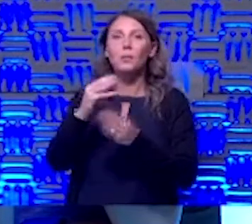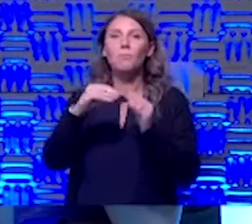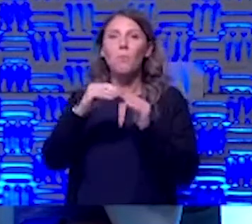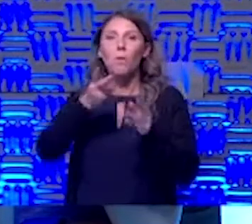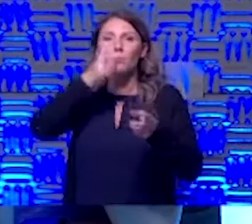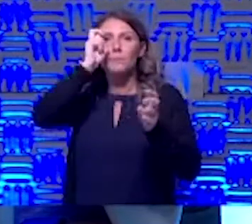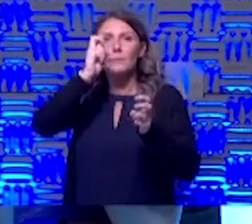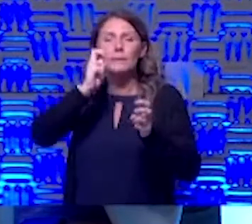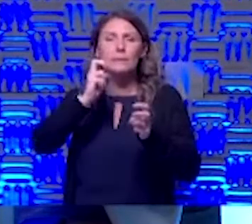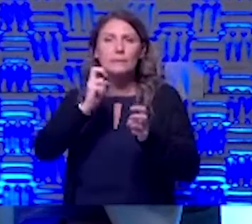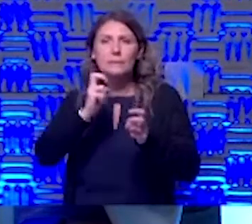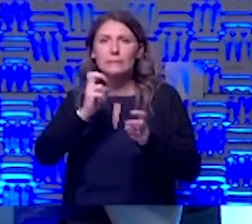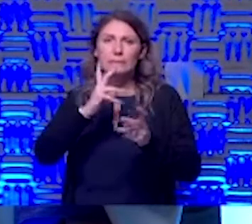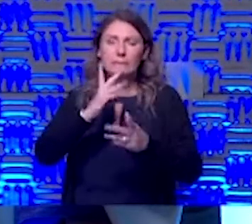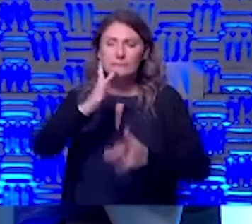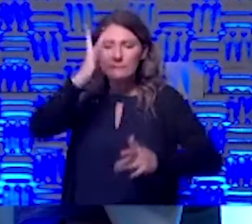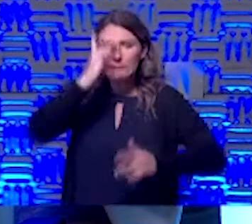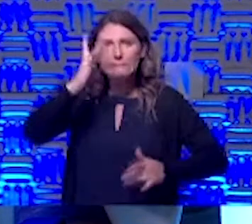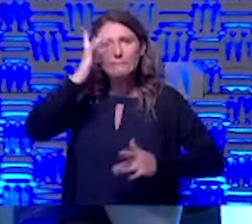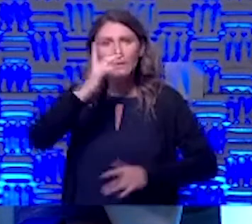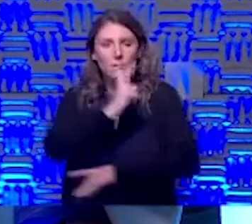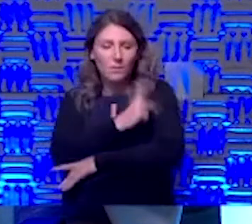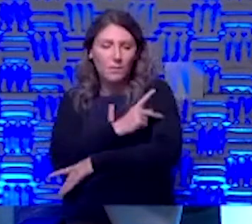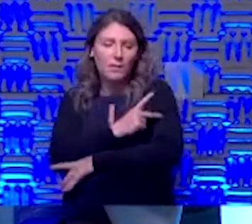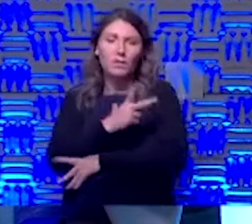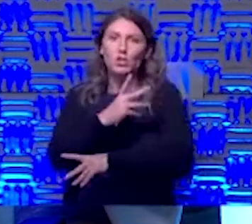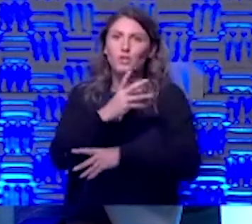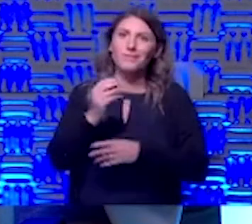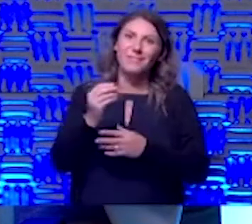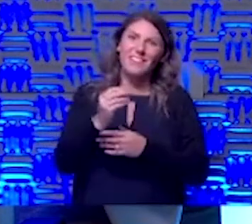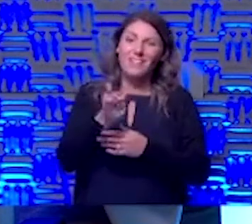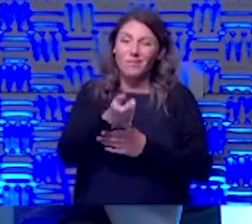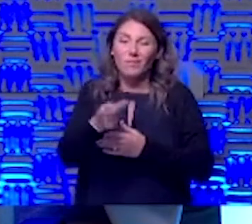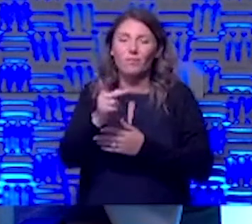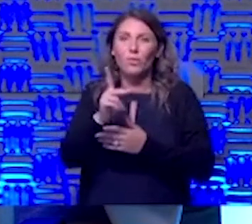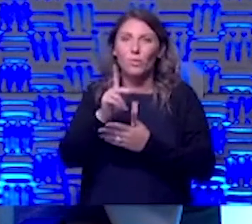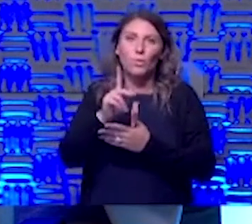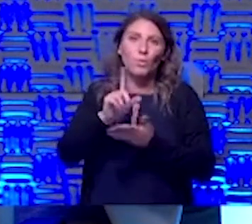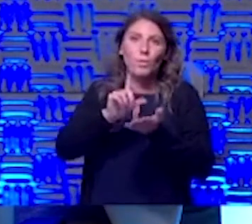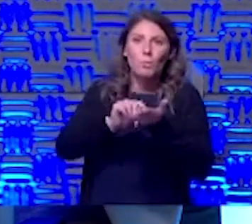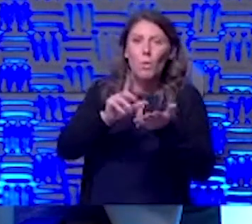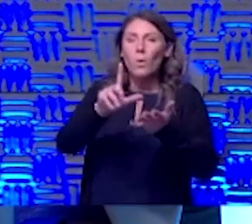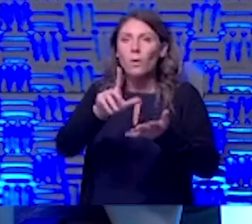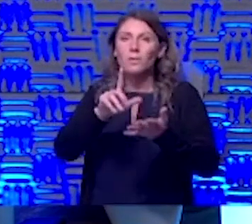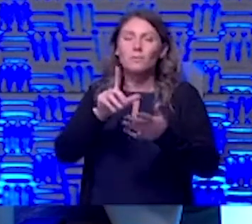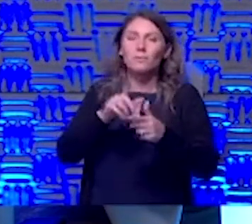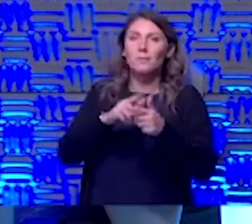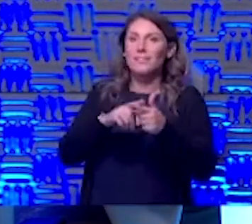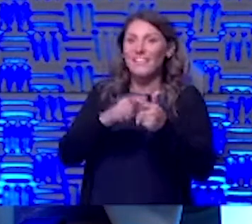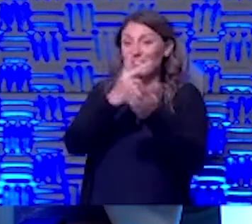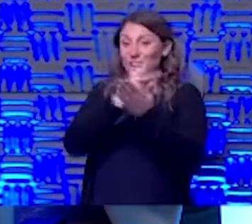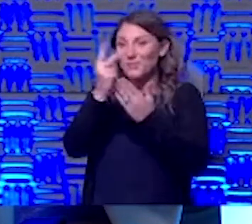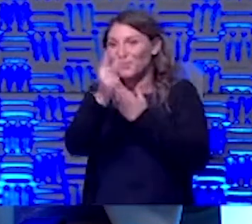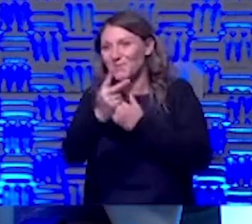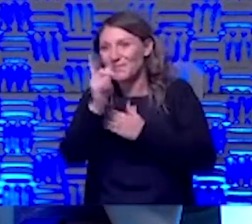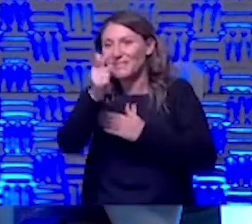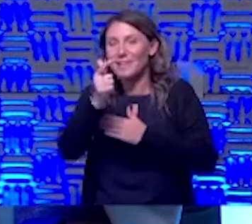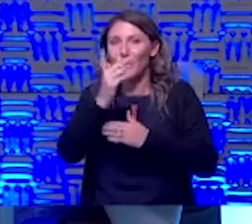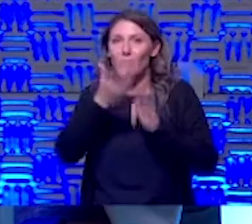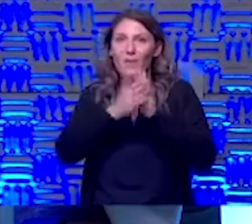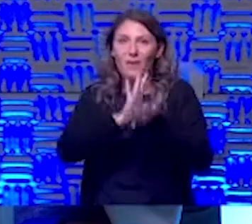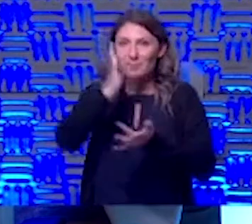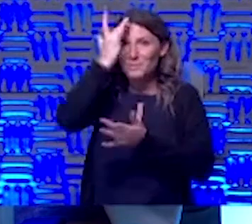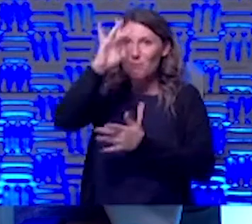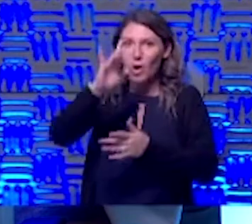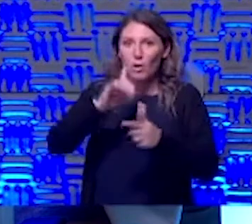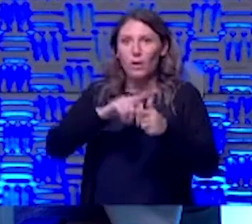though. At least there's some early evidence to suggest that, and whether or not that's really true, as we always say, give me 2 weeks, we'll be a little smarter. Right. And then the 2 weeks later, we're